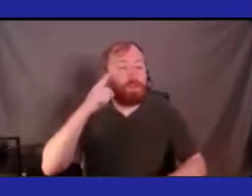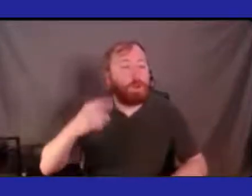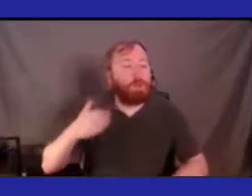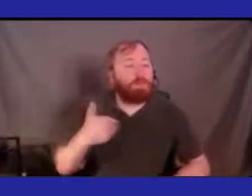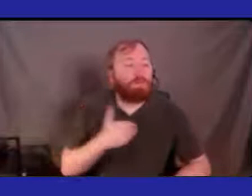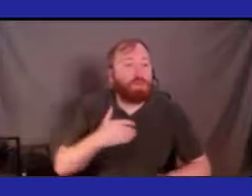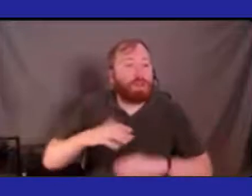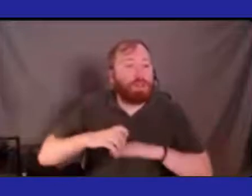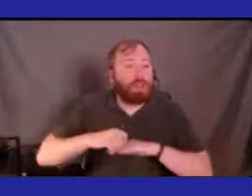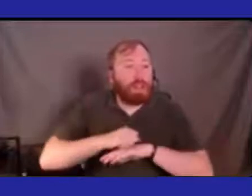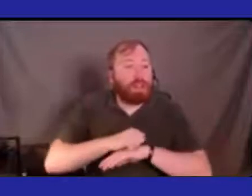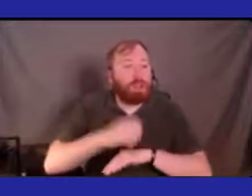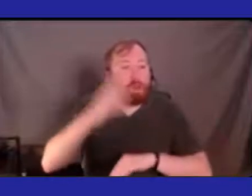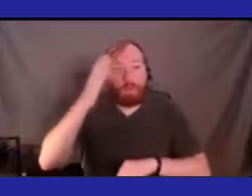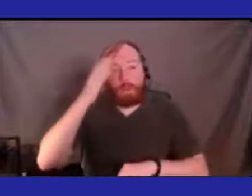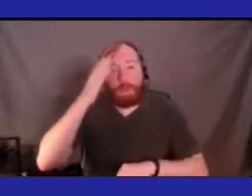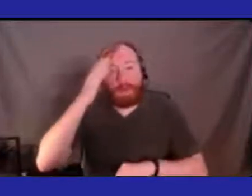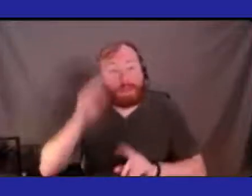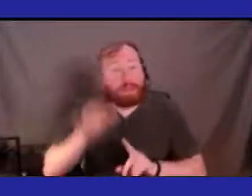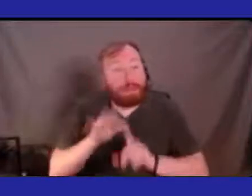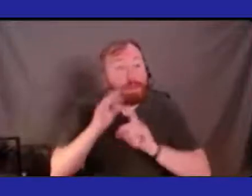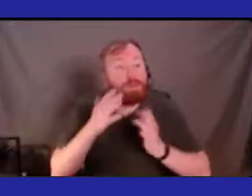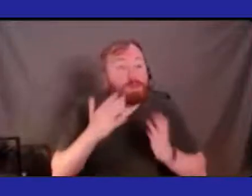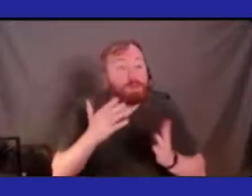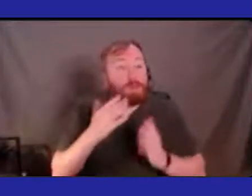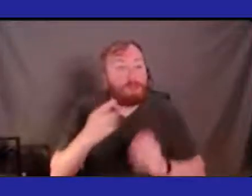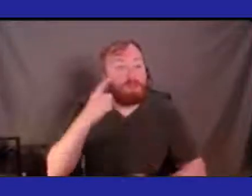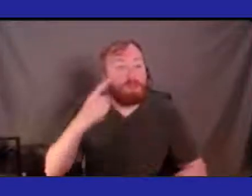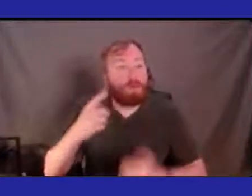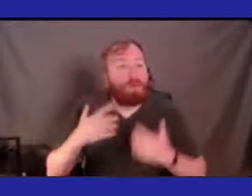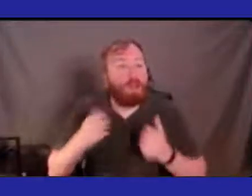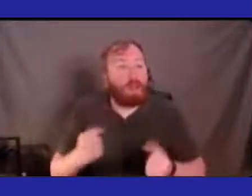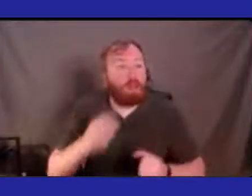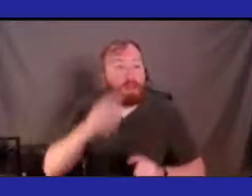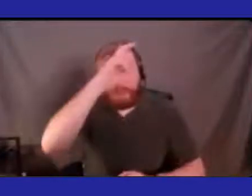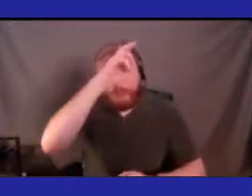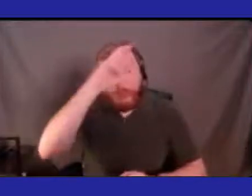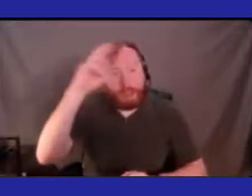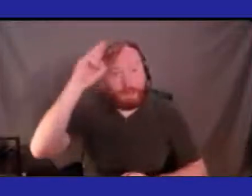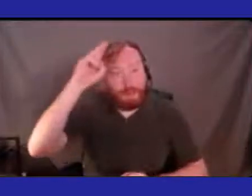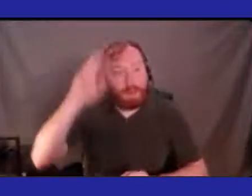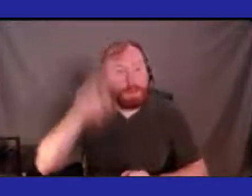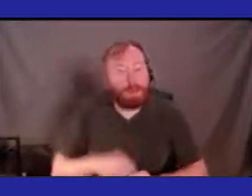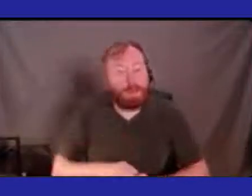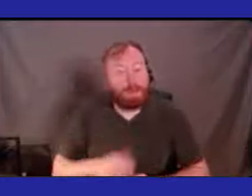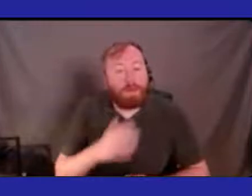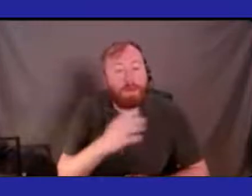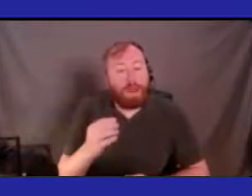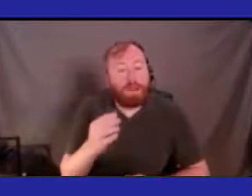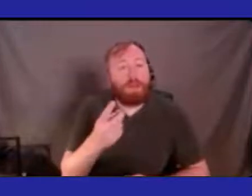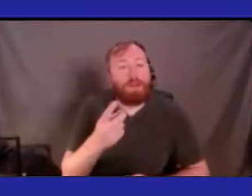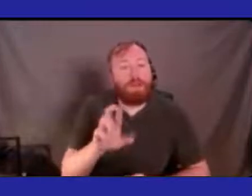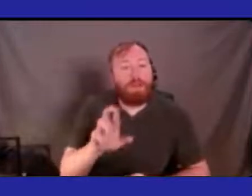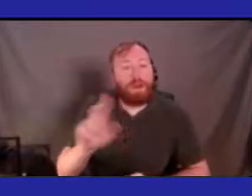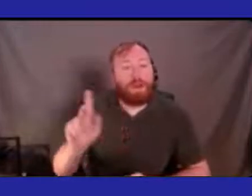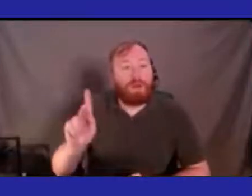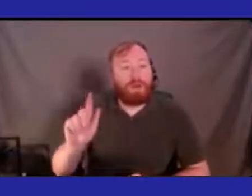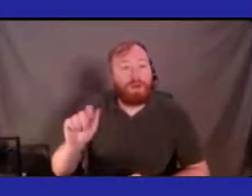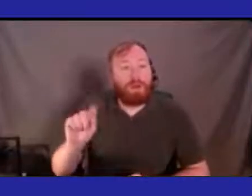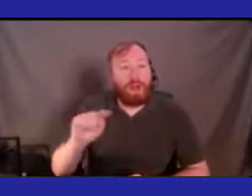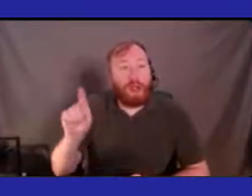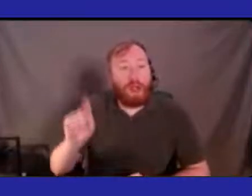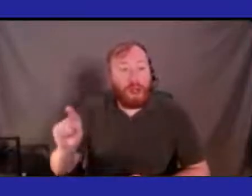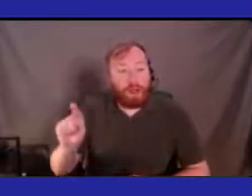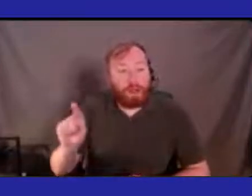awareness. Special thanks goes to the Health and Hospital and Dr. Katz, as